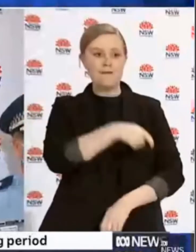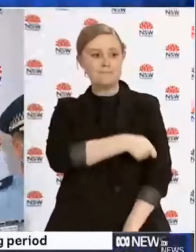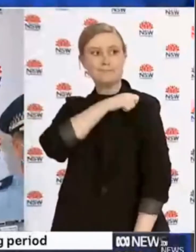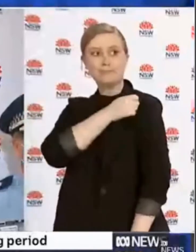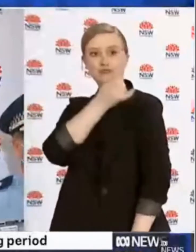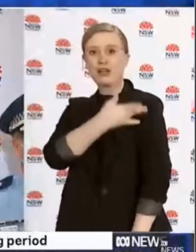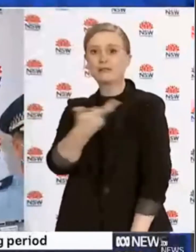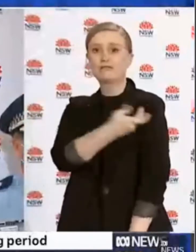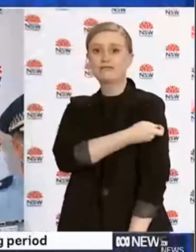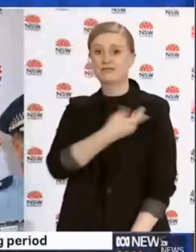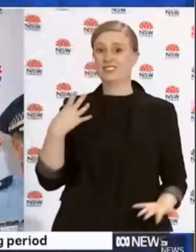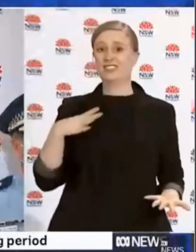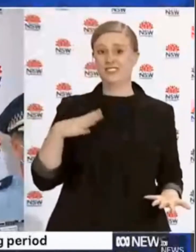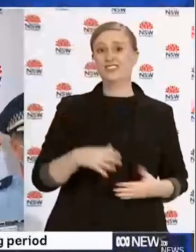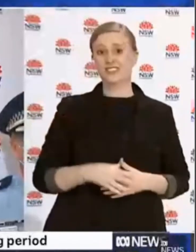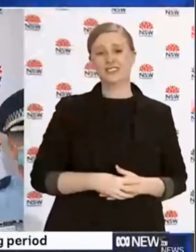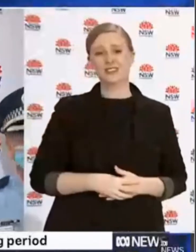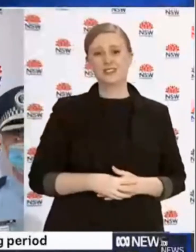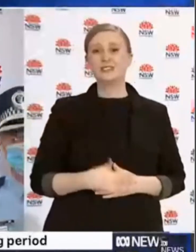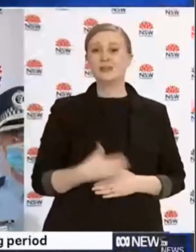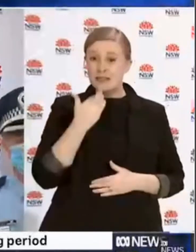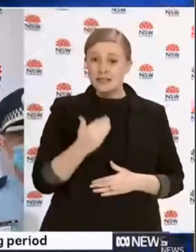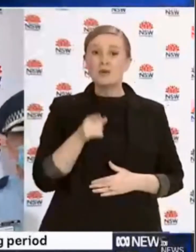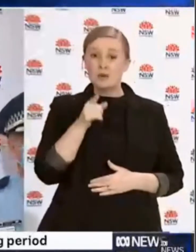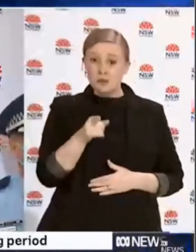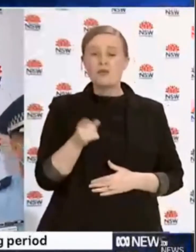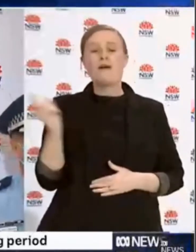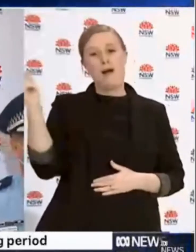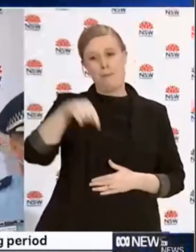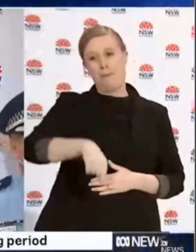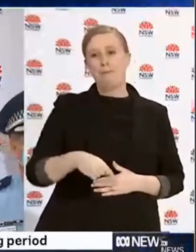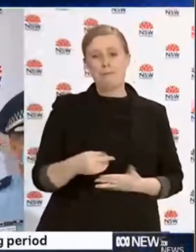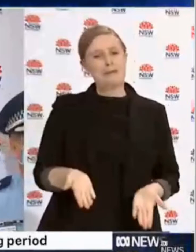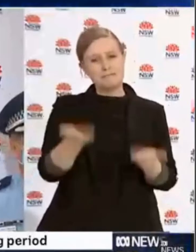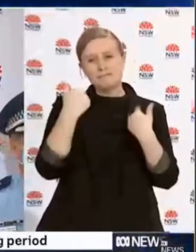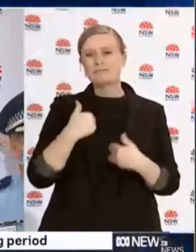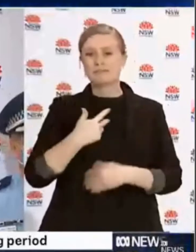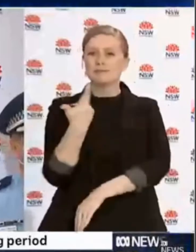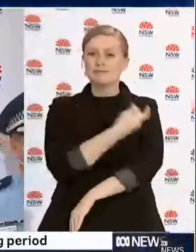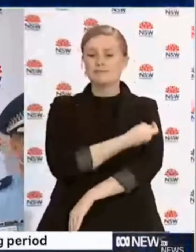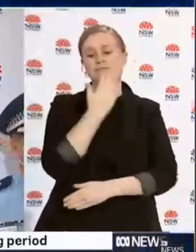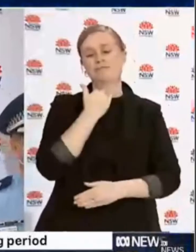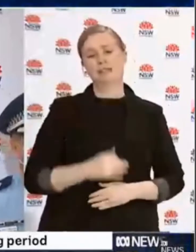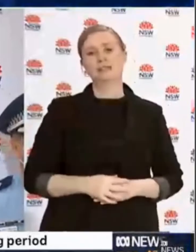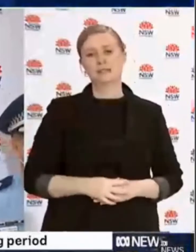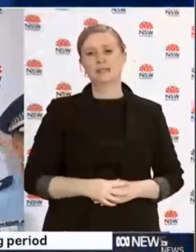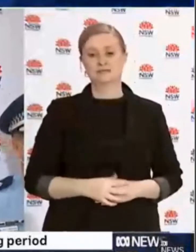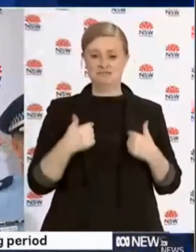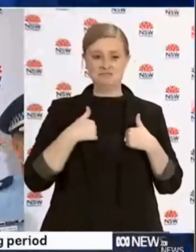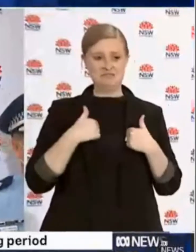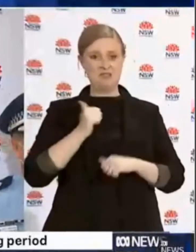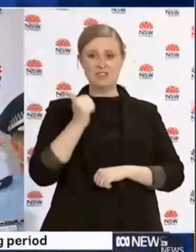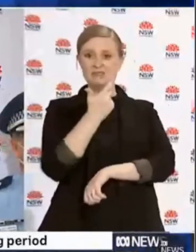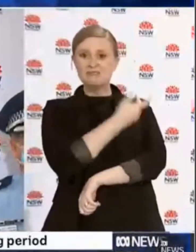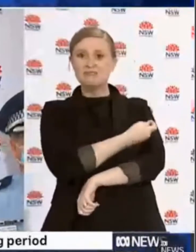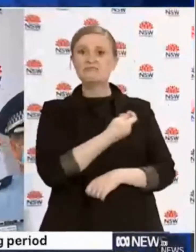please come forward and have your jab, because it is the only way forward. It's disappointing to me, I think disappointing to everybody who's had the jab, that others might